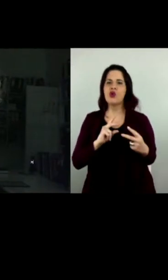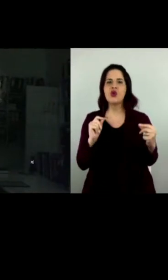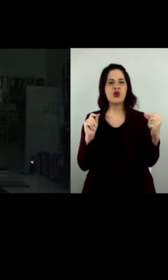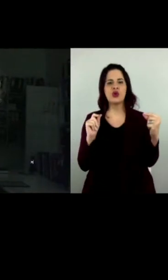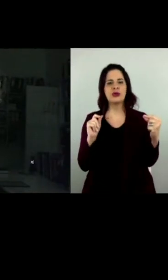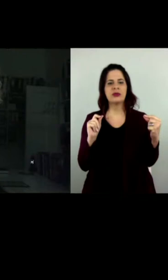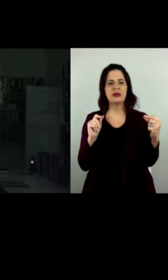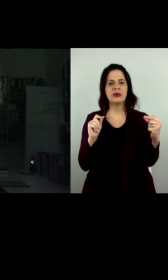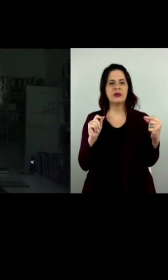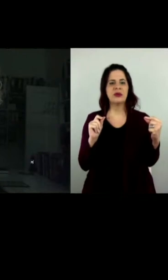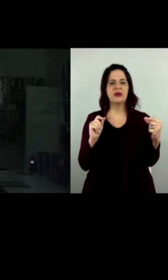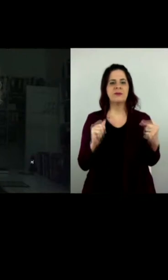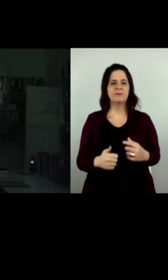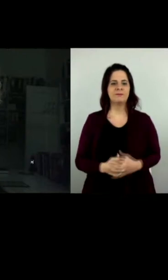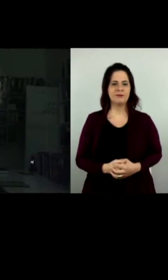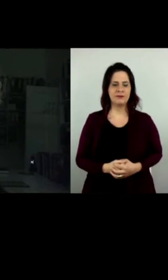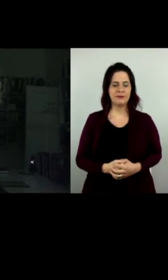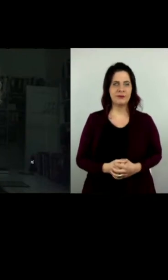trying